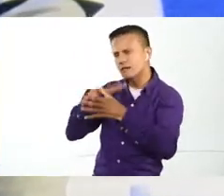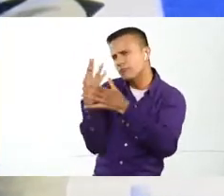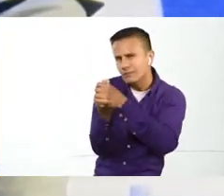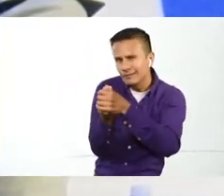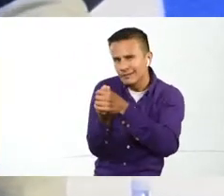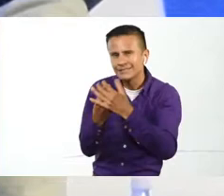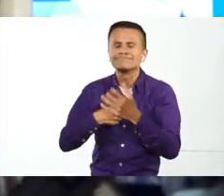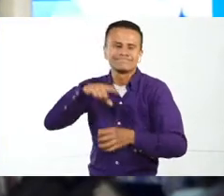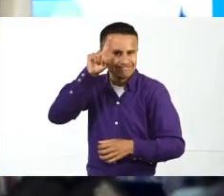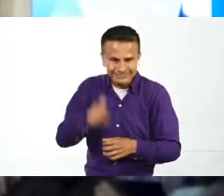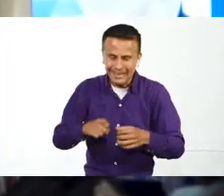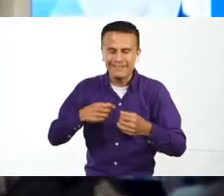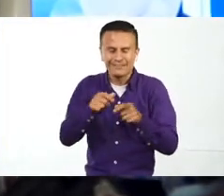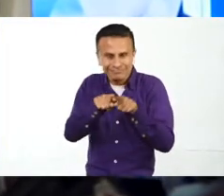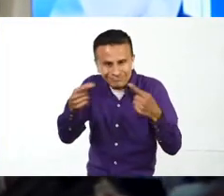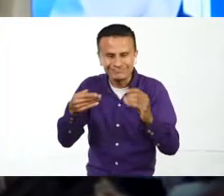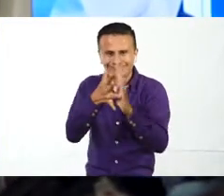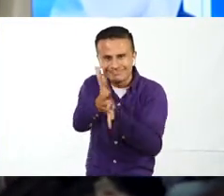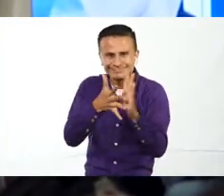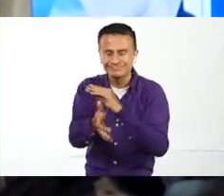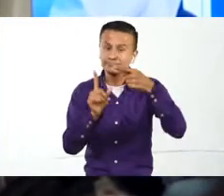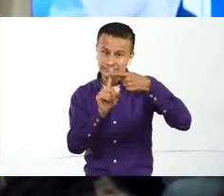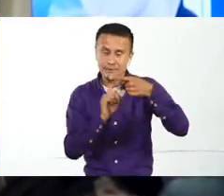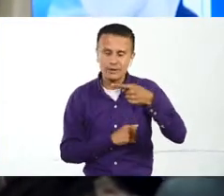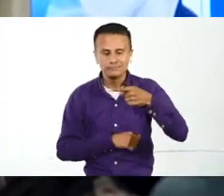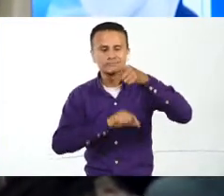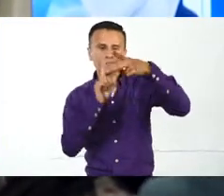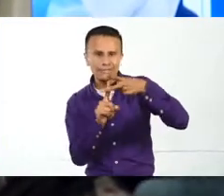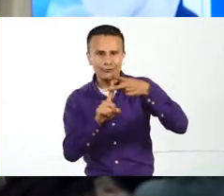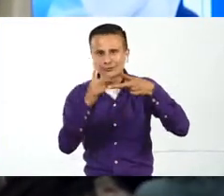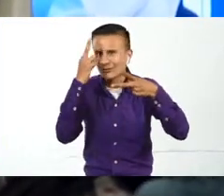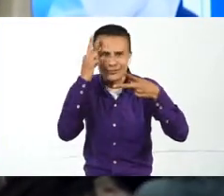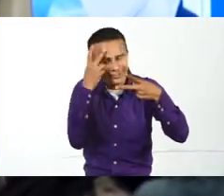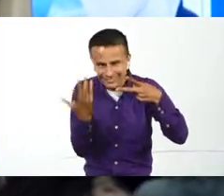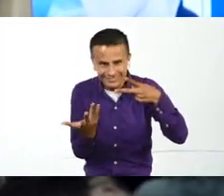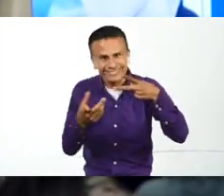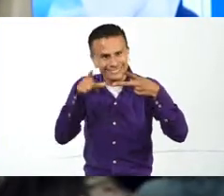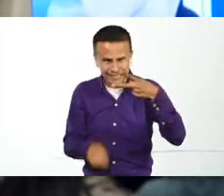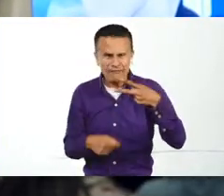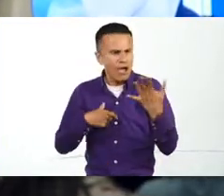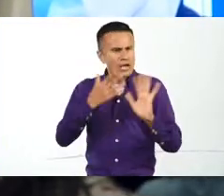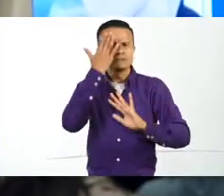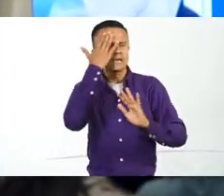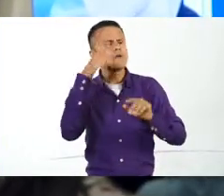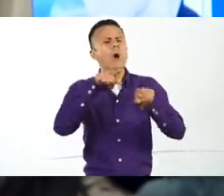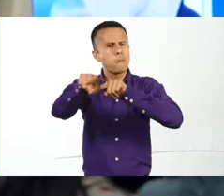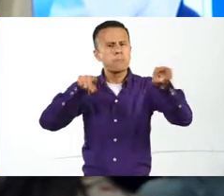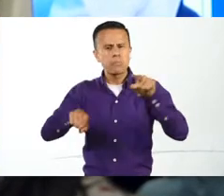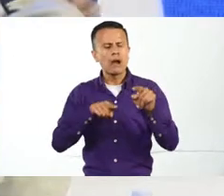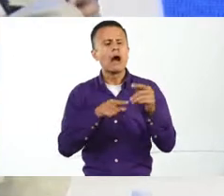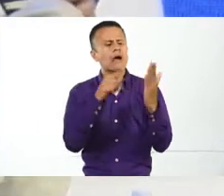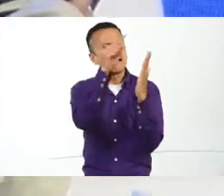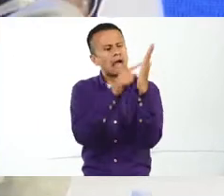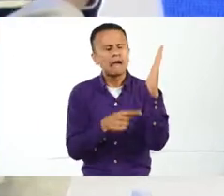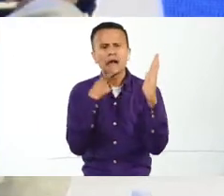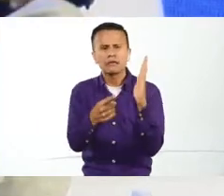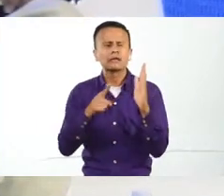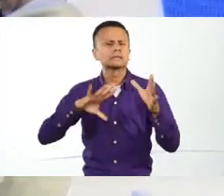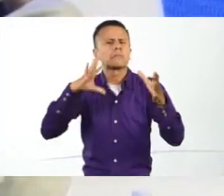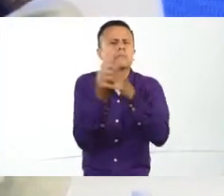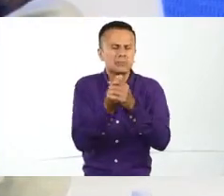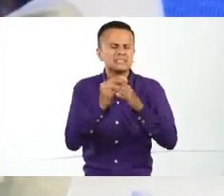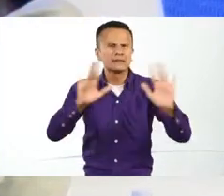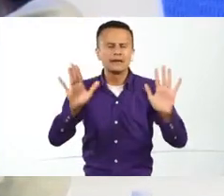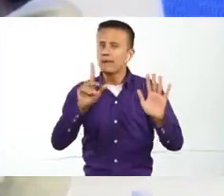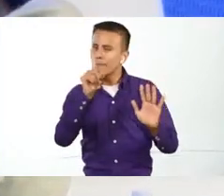to have an inclusive classroom, and we need more narratives. Second, coherence. We can have the best